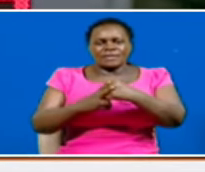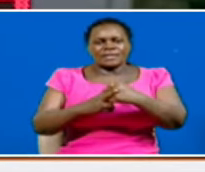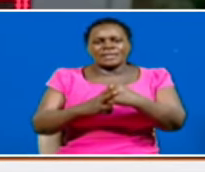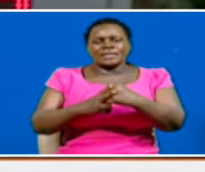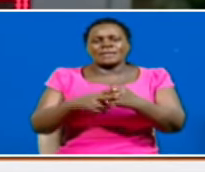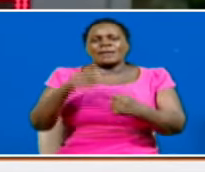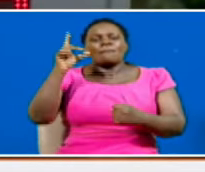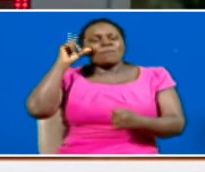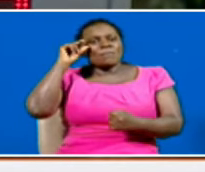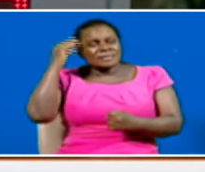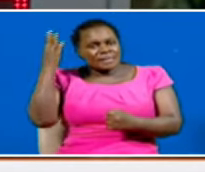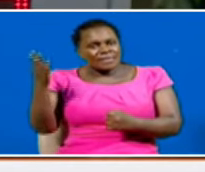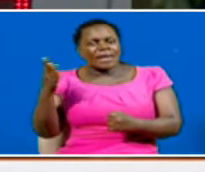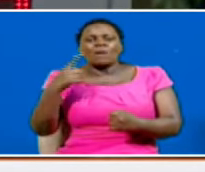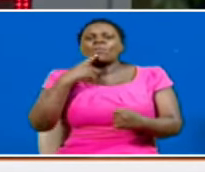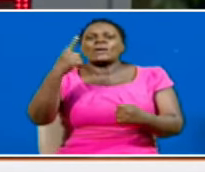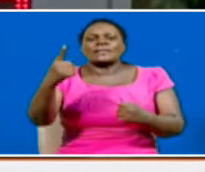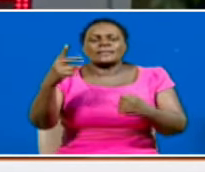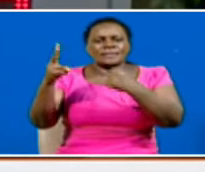177.21 in Mombasa,